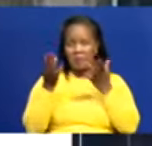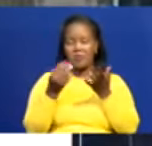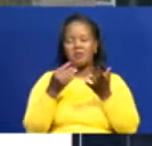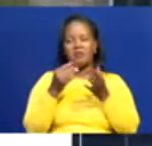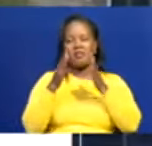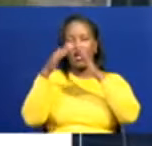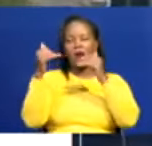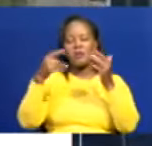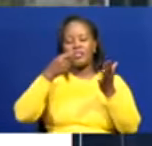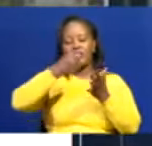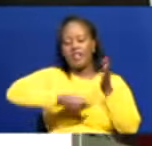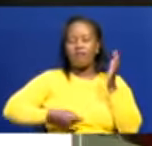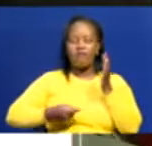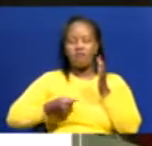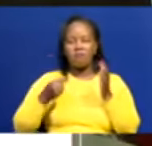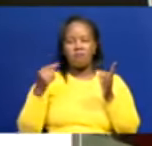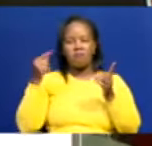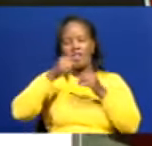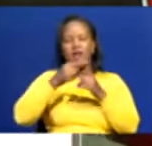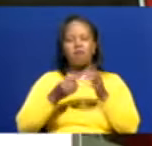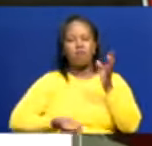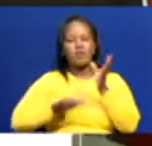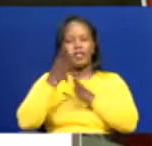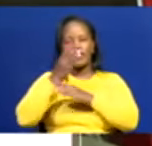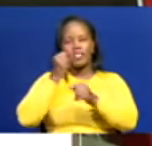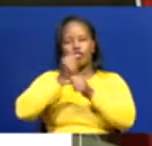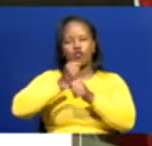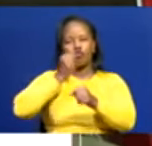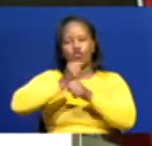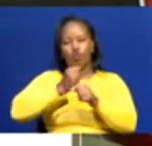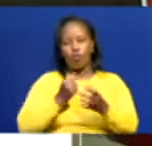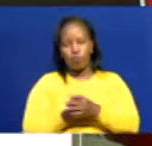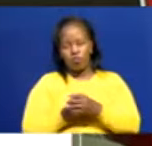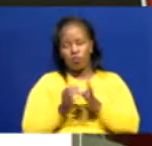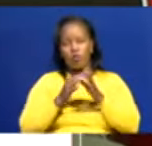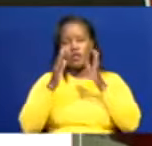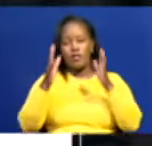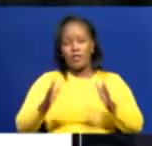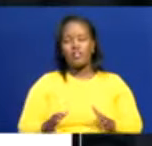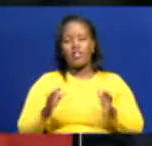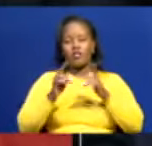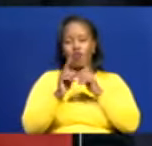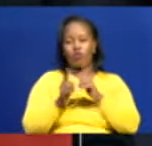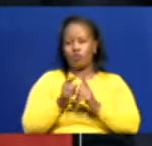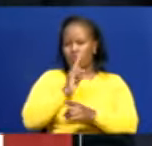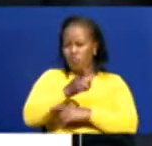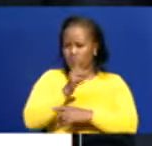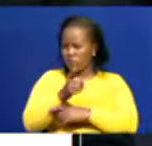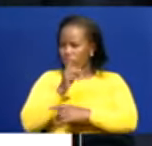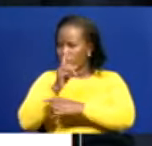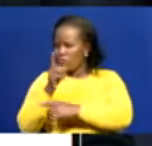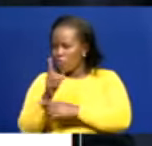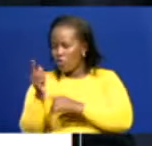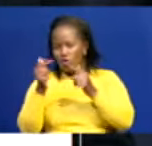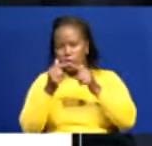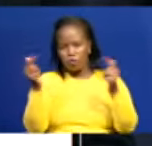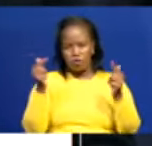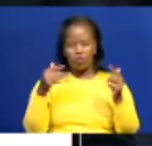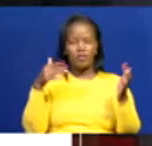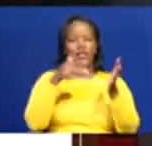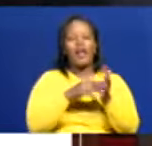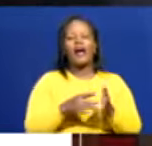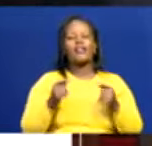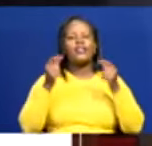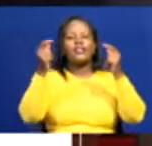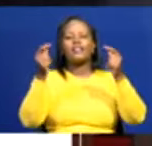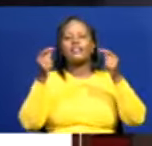saying it will create jobs. Leaders who attended the event also cautioned the opposition against violent protests, even as